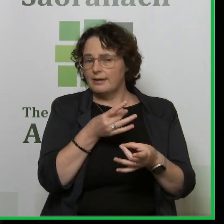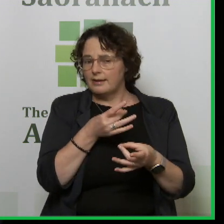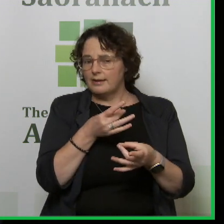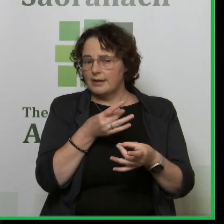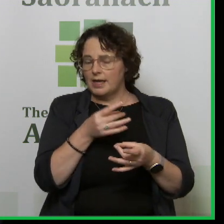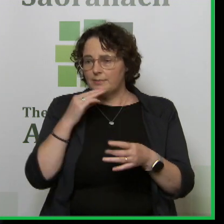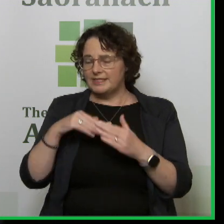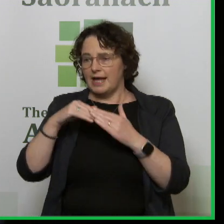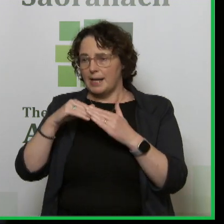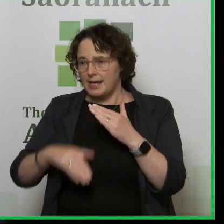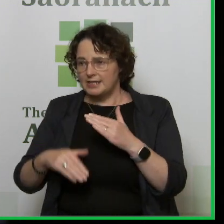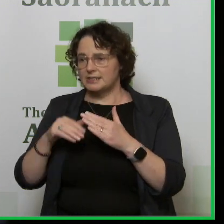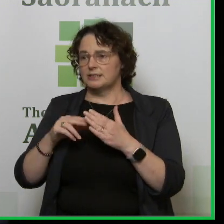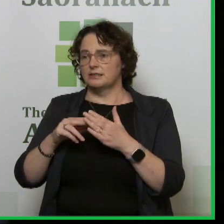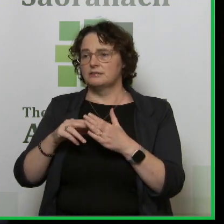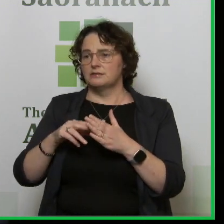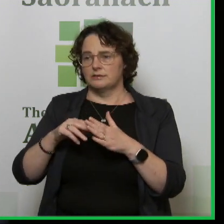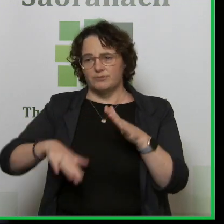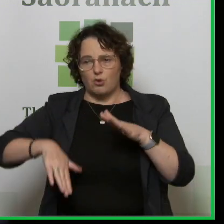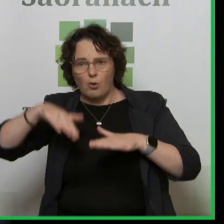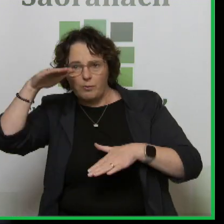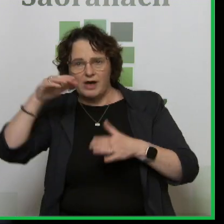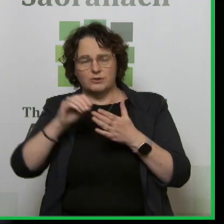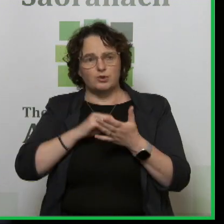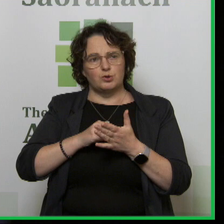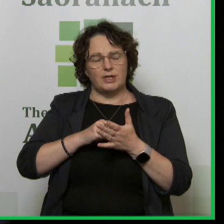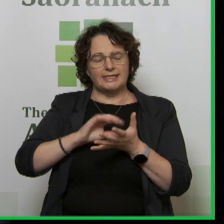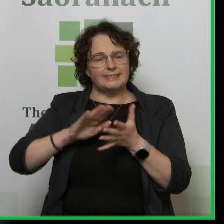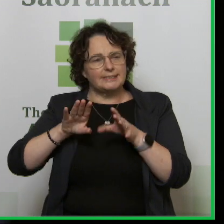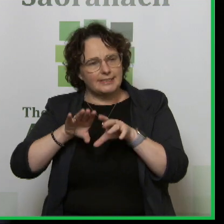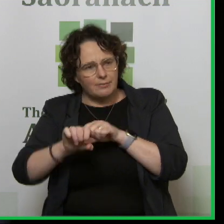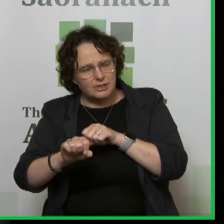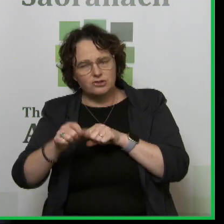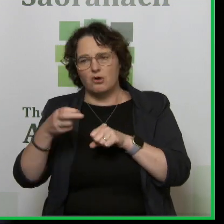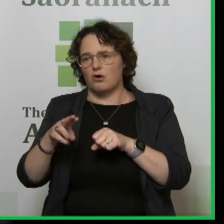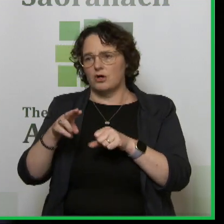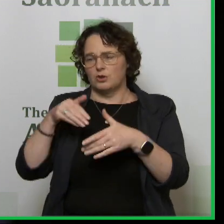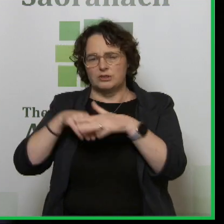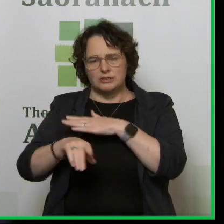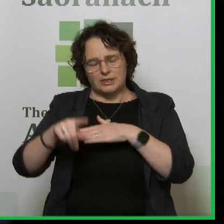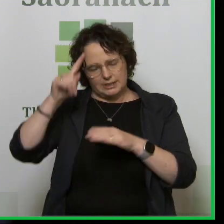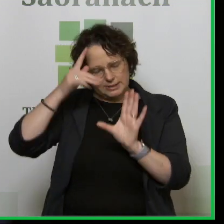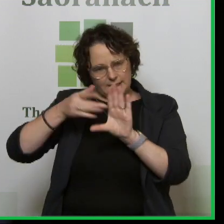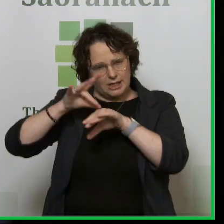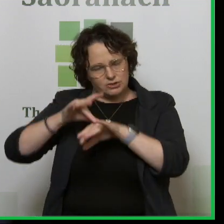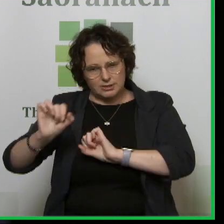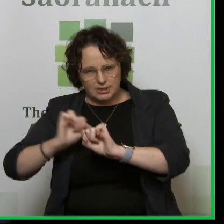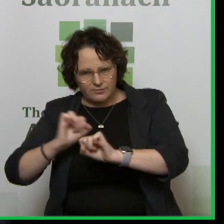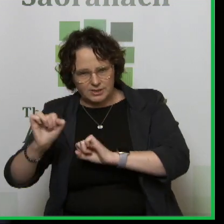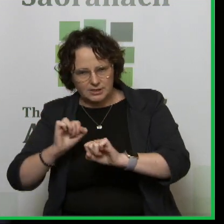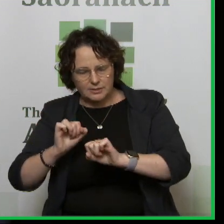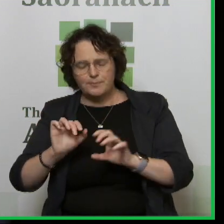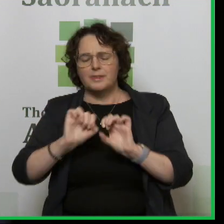less people in psychiatric services when they grow up. It's less damage. Even if you take very basic societal returns, the